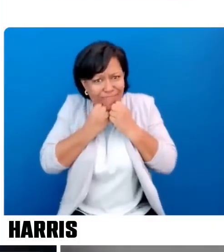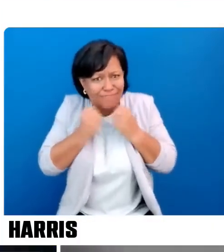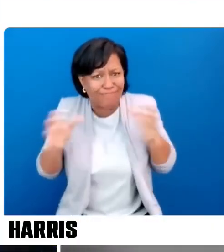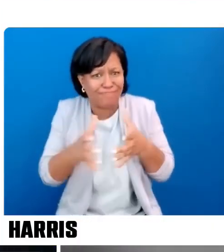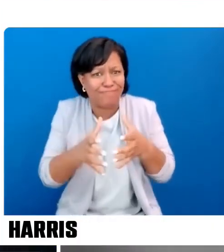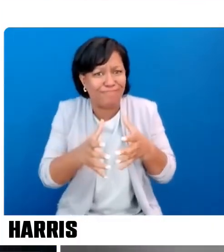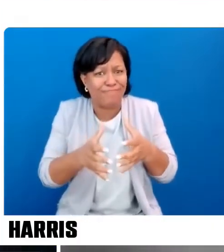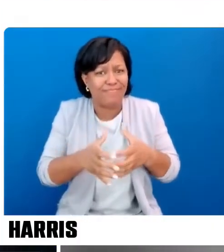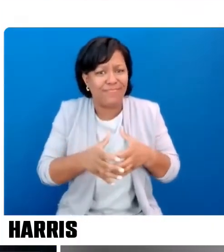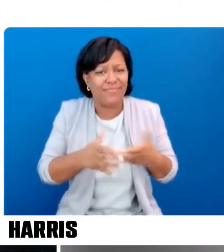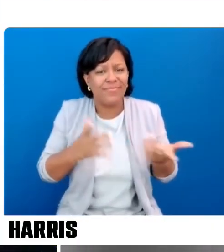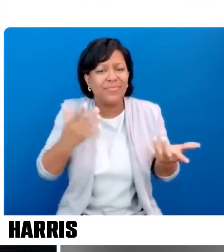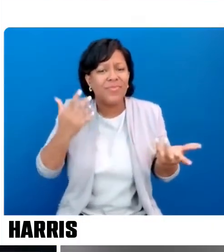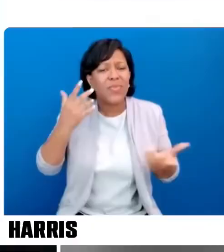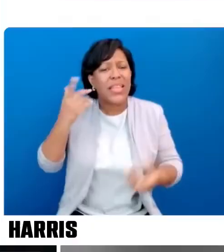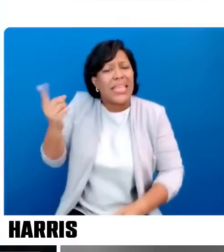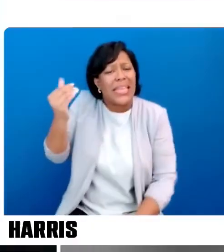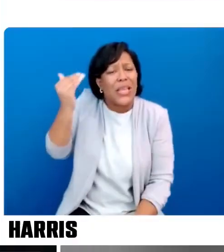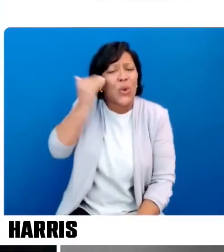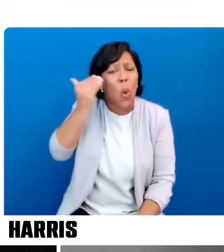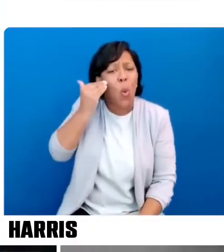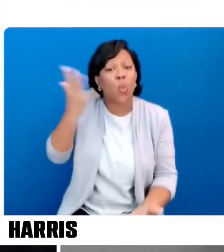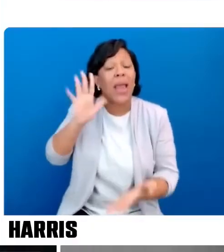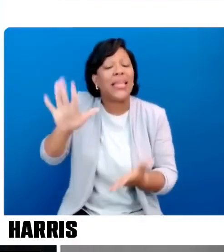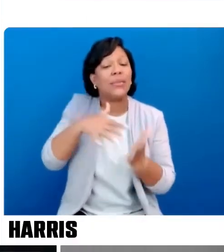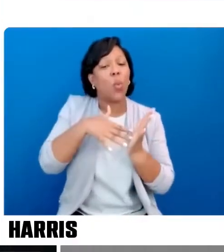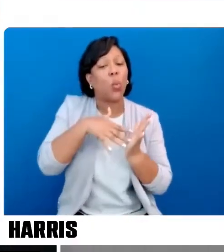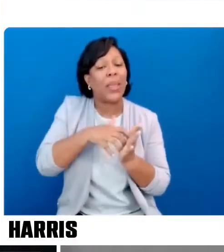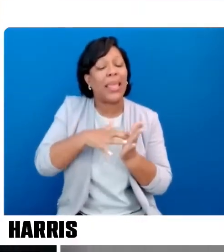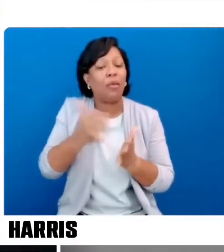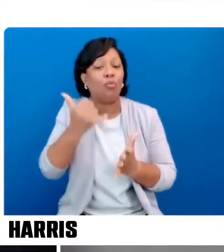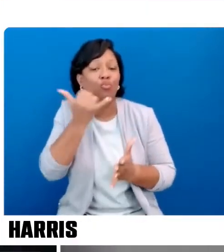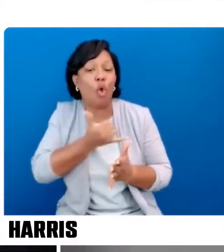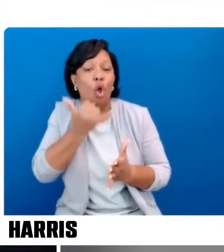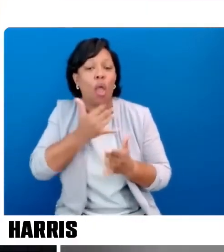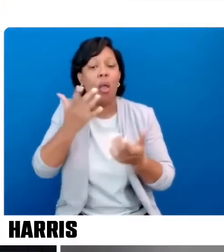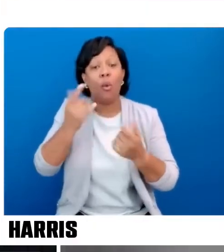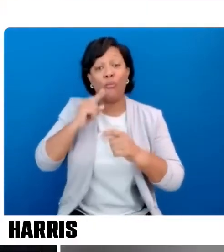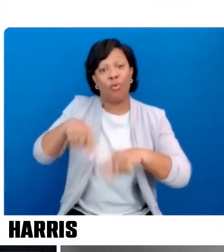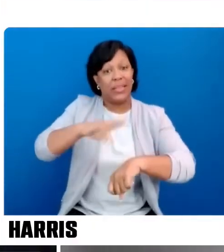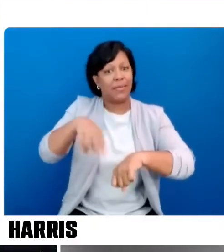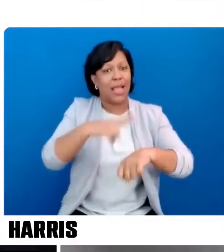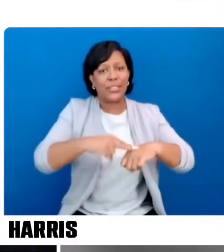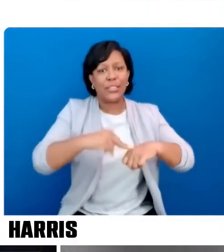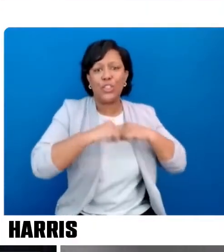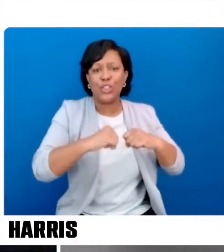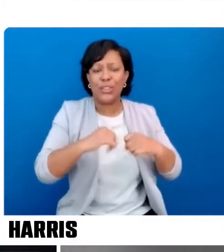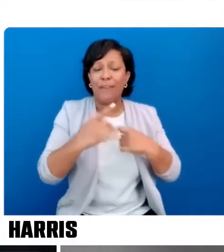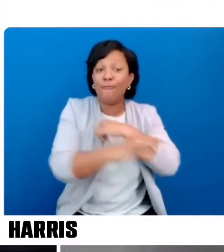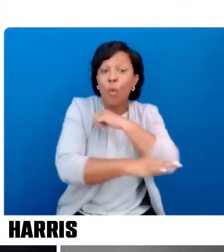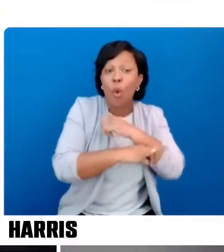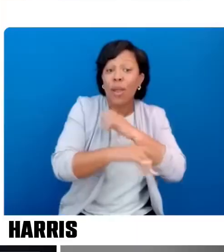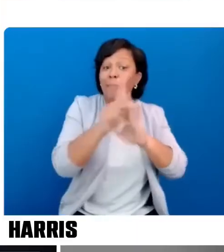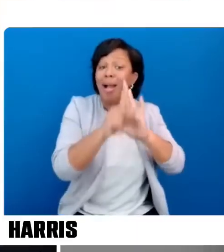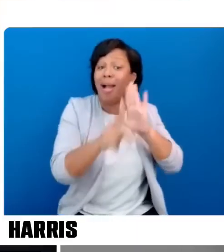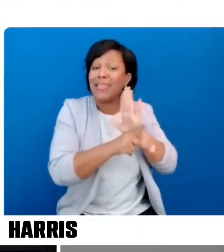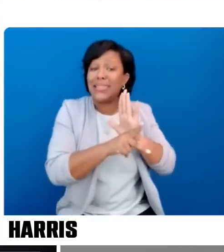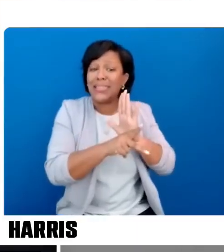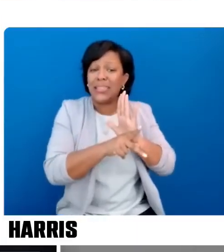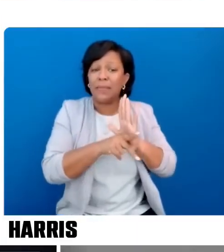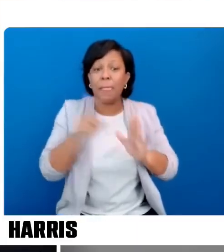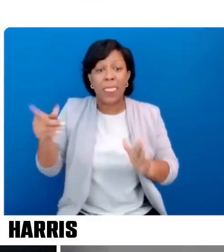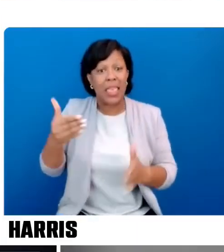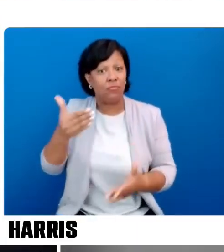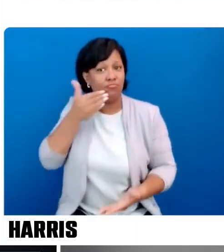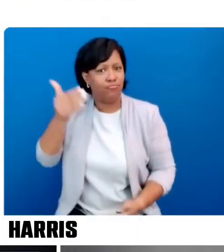is weak and wrong on national security and foreign policy. It is well known that he admires dictators, wants to